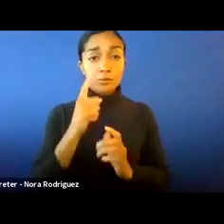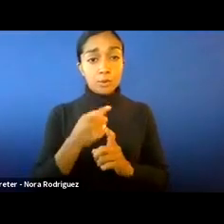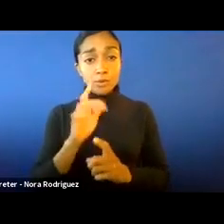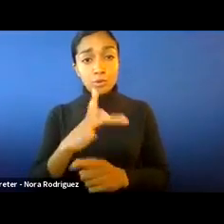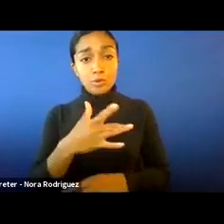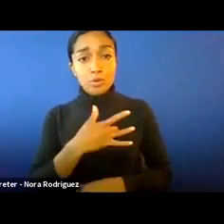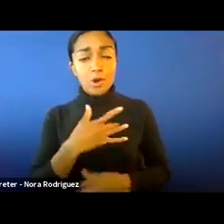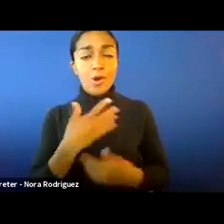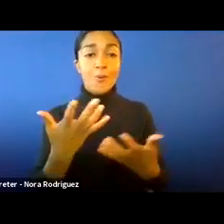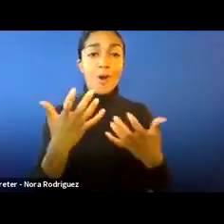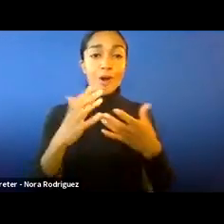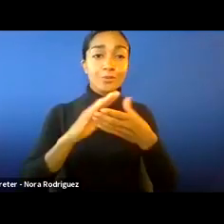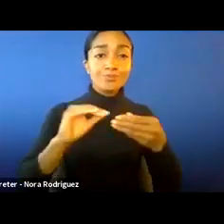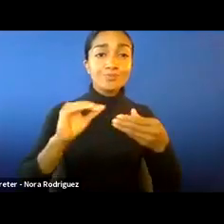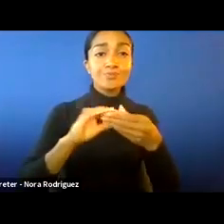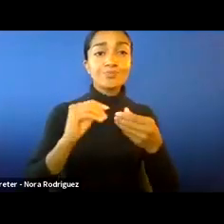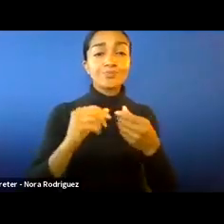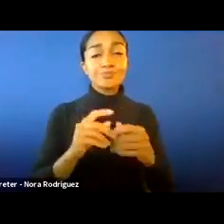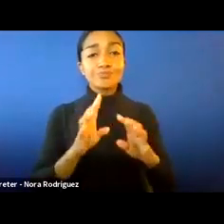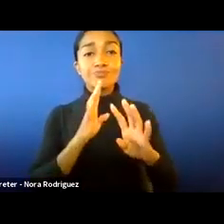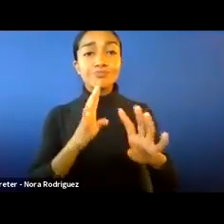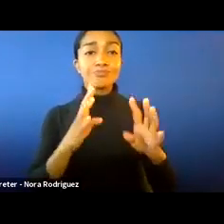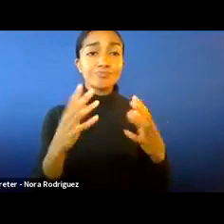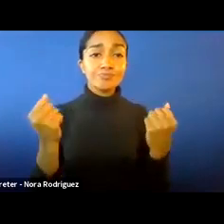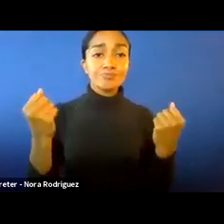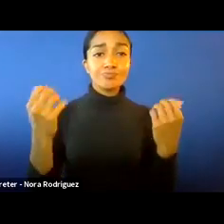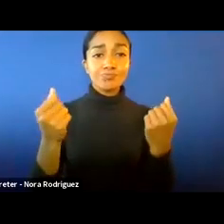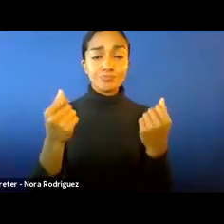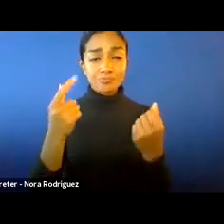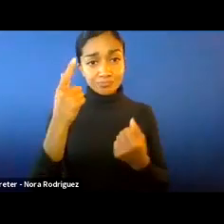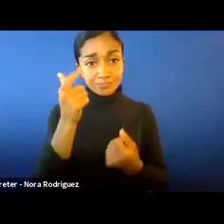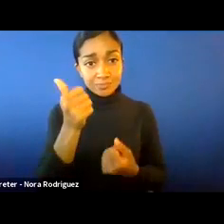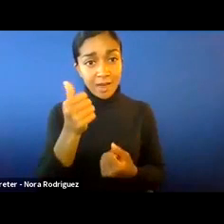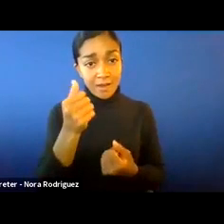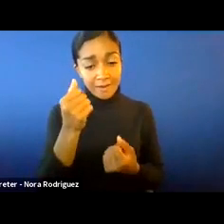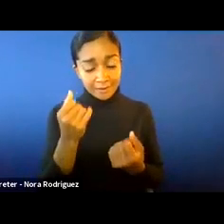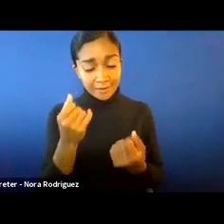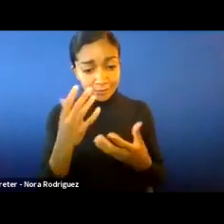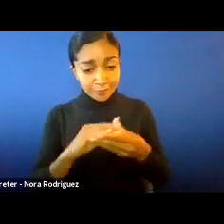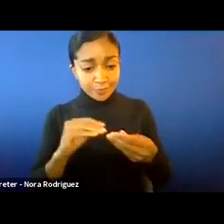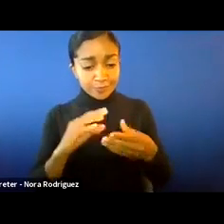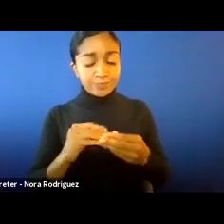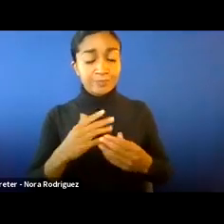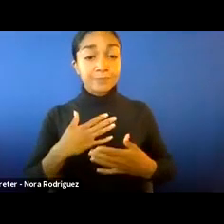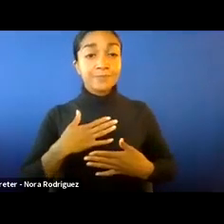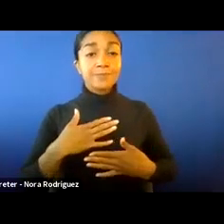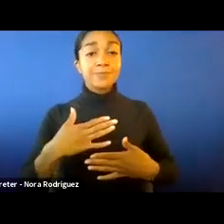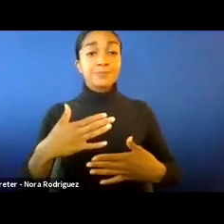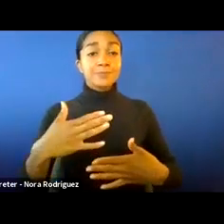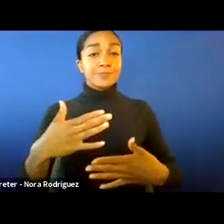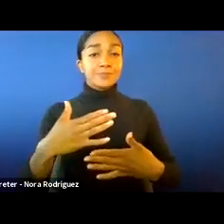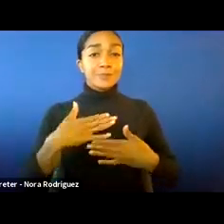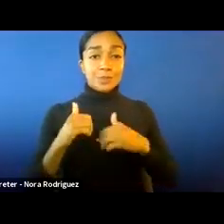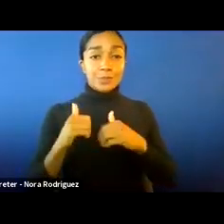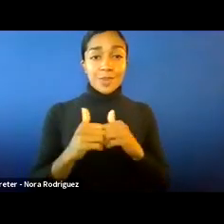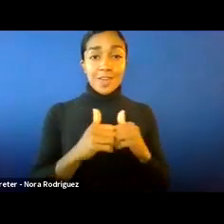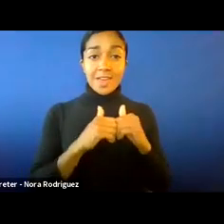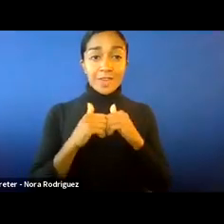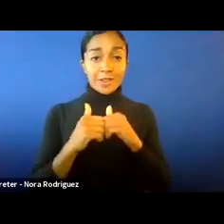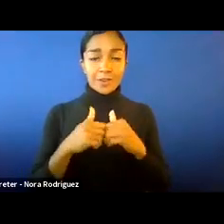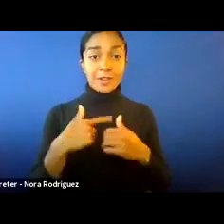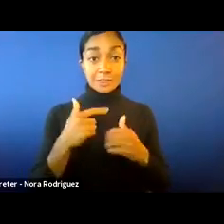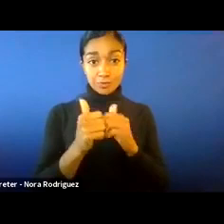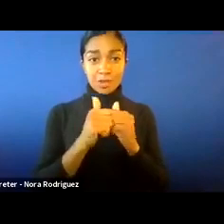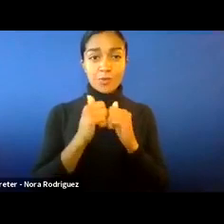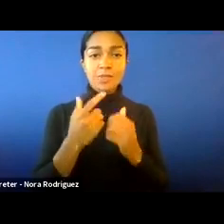or say silently inside of your minds, we'll just take a couple deep breaths together, and then together we'll say Ashe 3